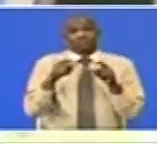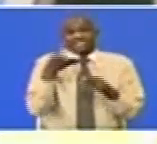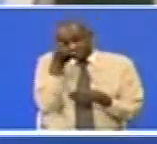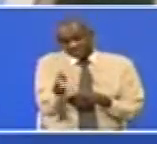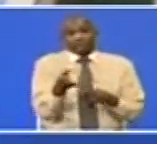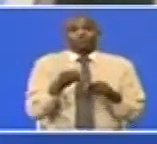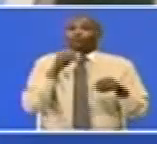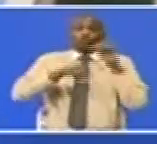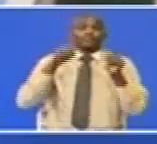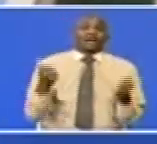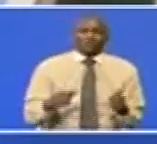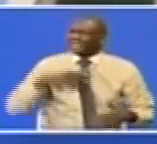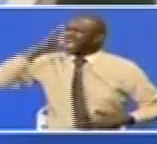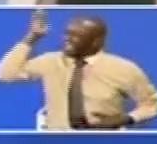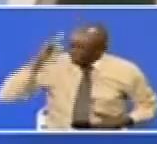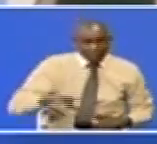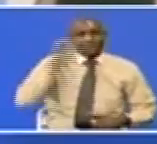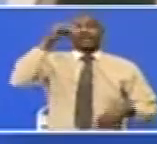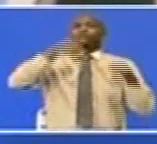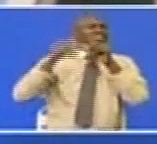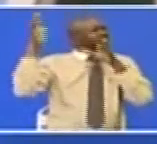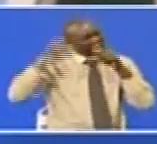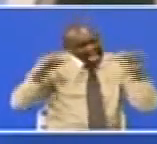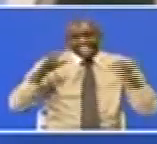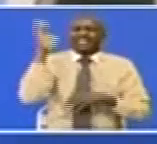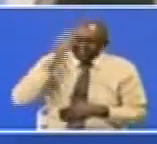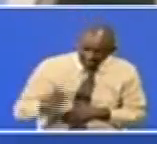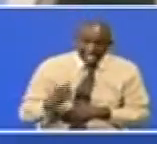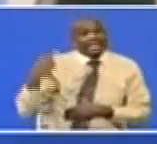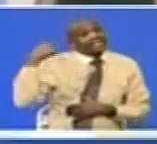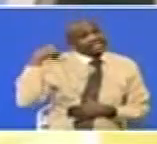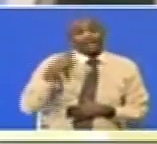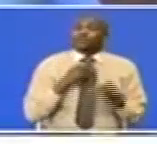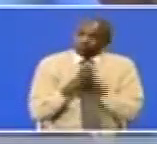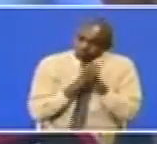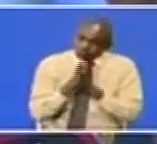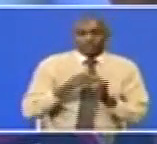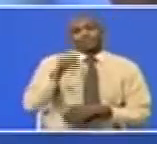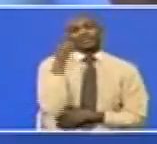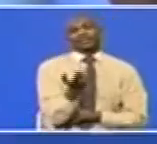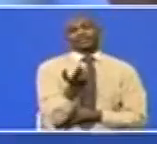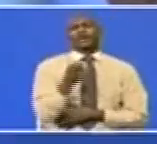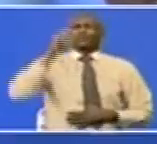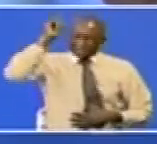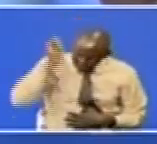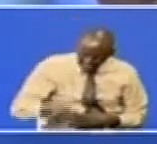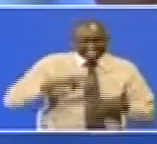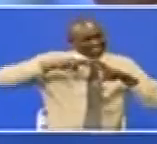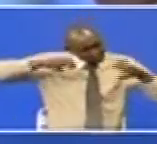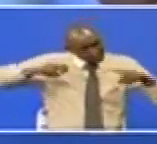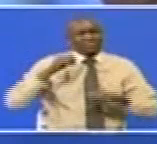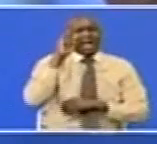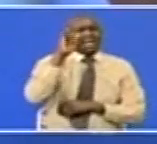vote. Sijawahi chukua kura. Hata jana ndio nilikuwa natamani nichukue. We need a thorough audit of the